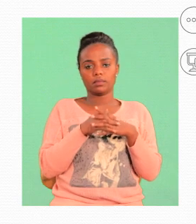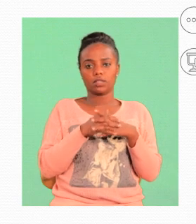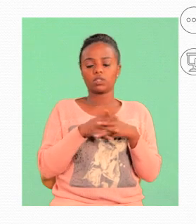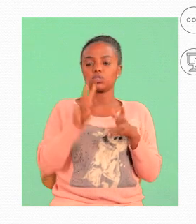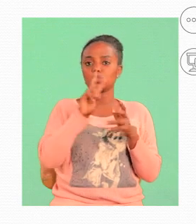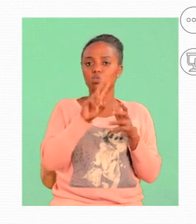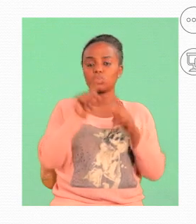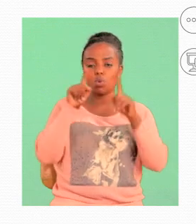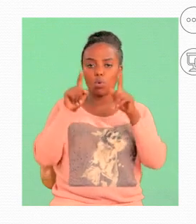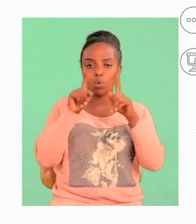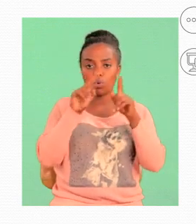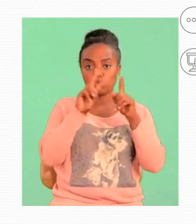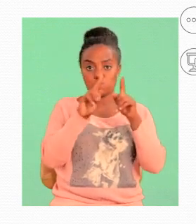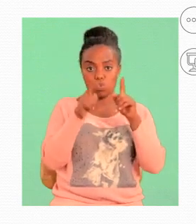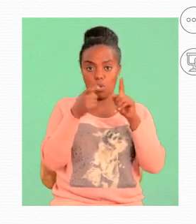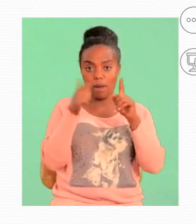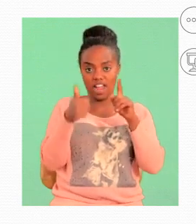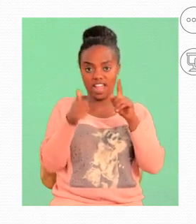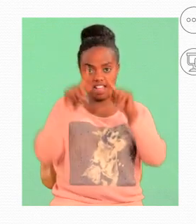2, A,